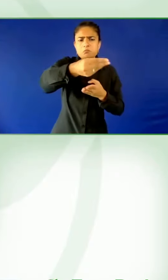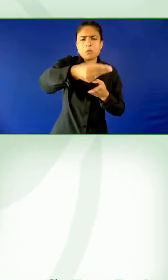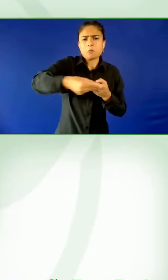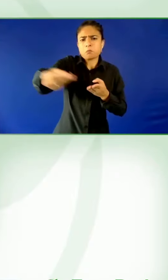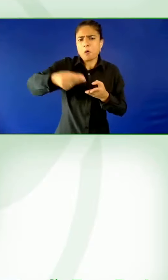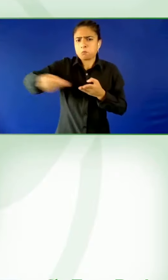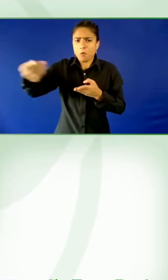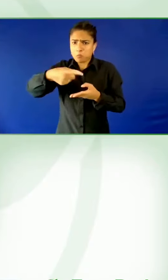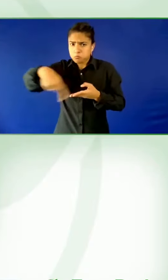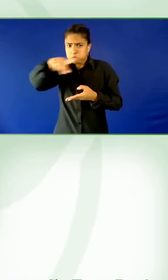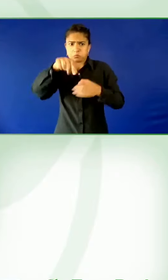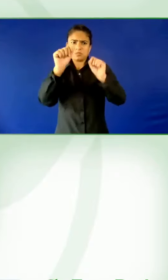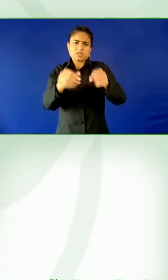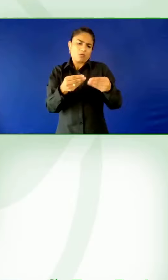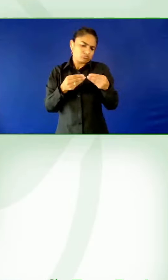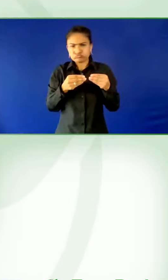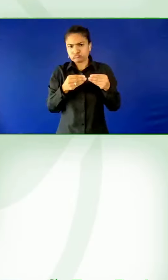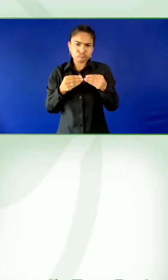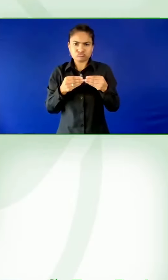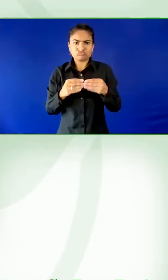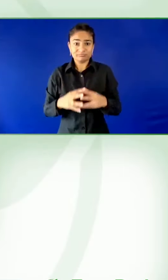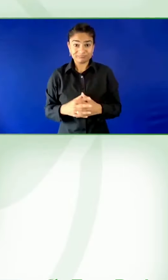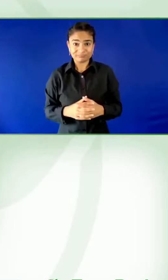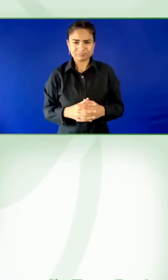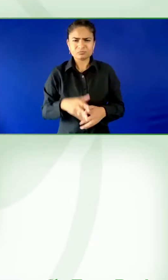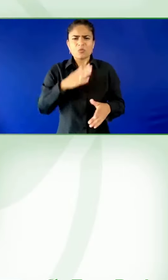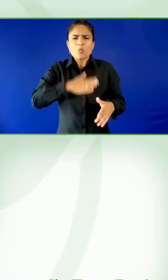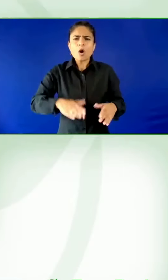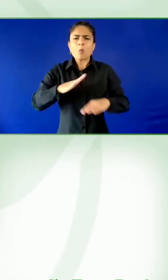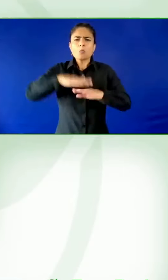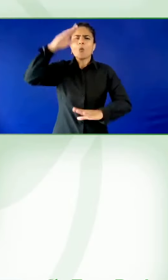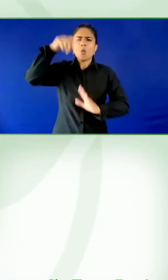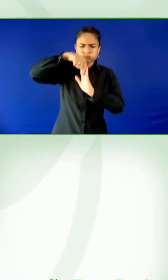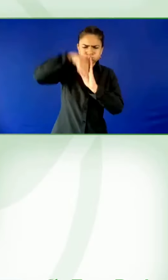google.com/user-research. Amazing. So for those listening to the live stream, that's